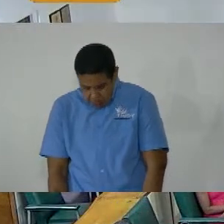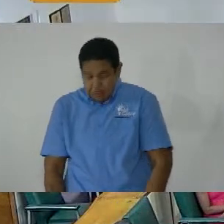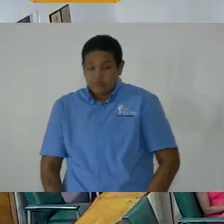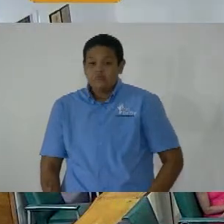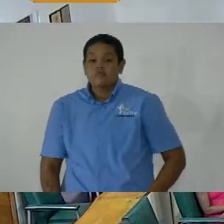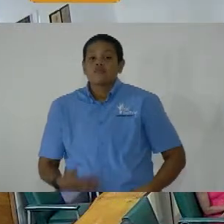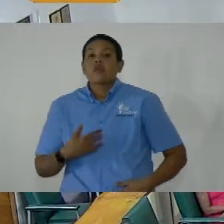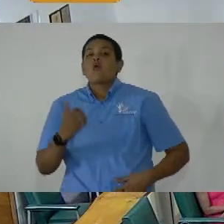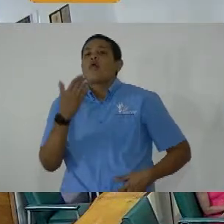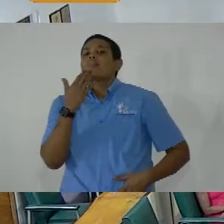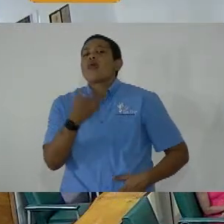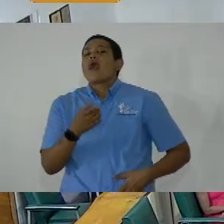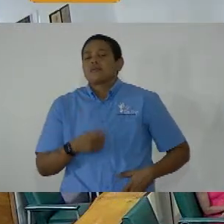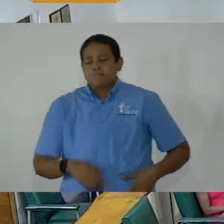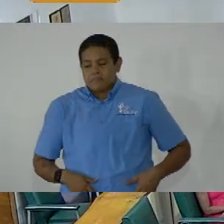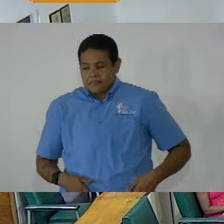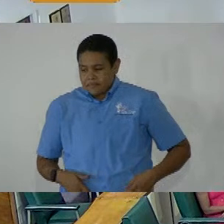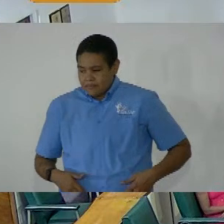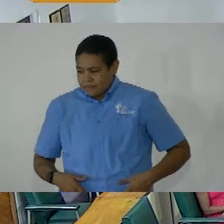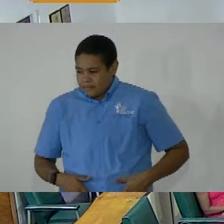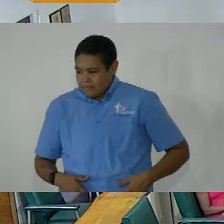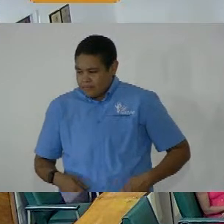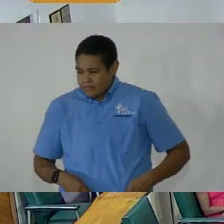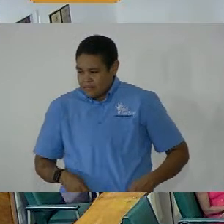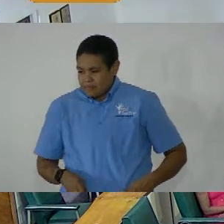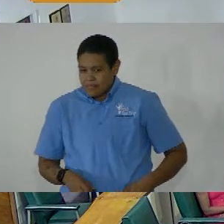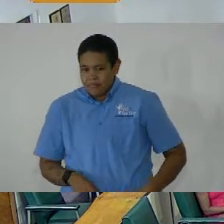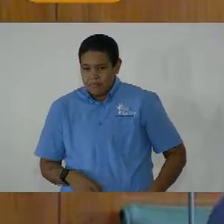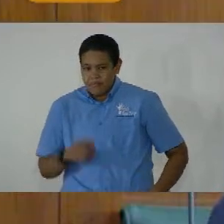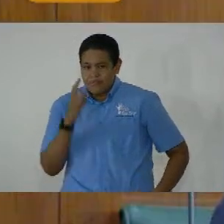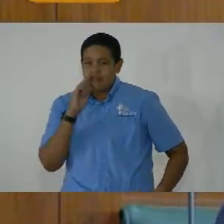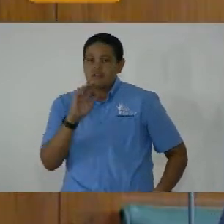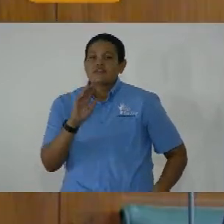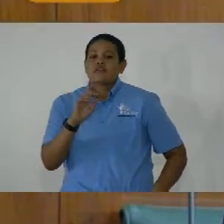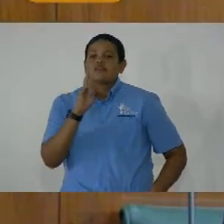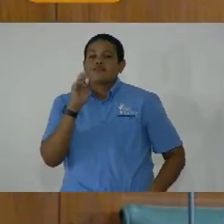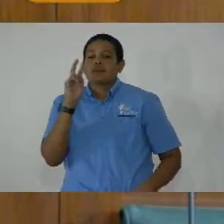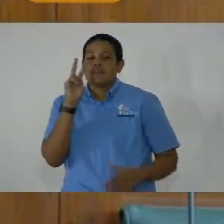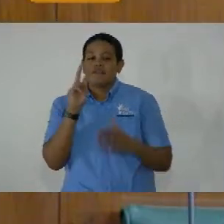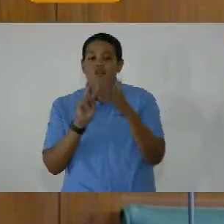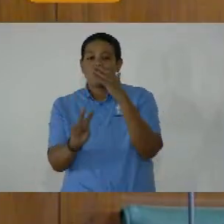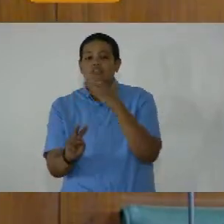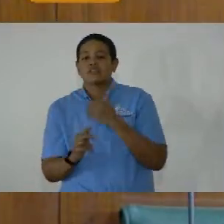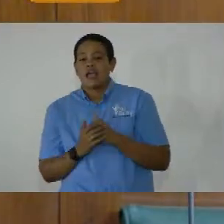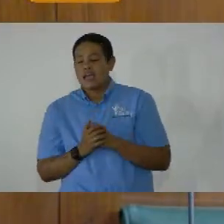I want to thank him for his foresight,